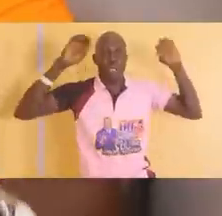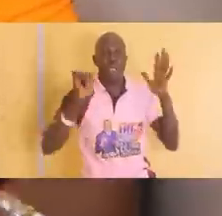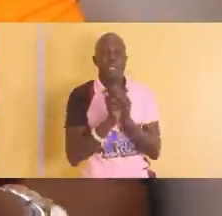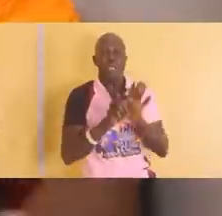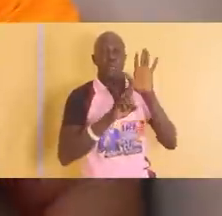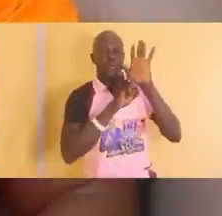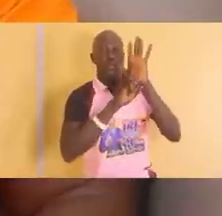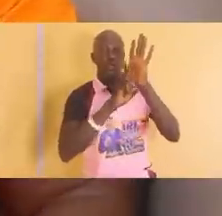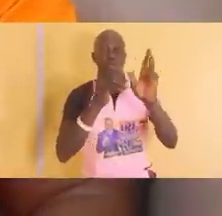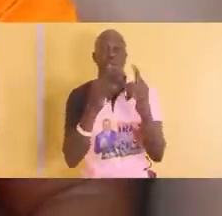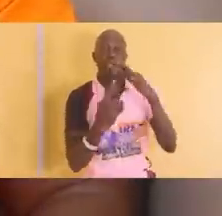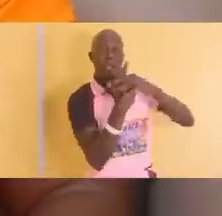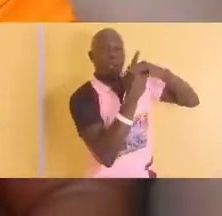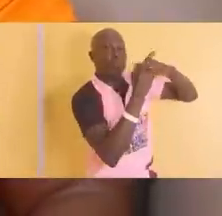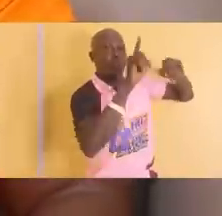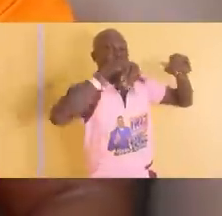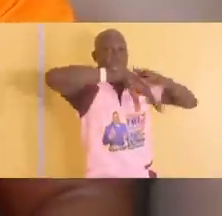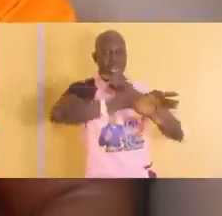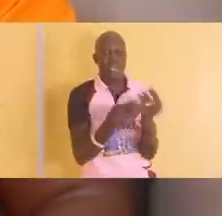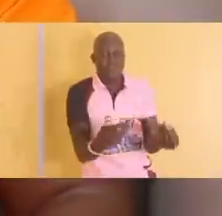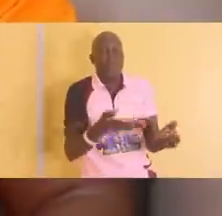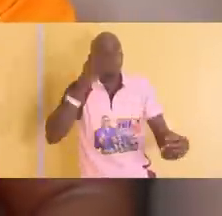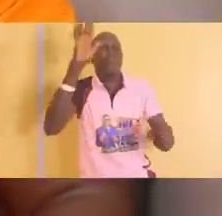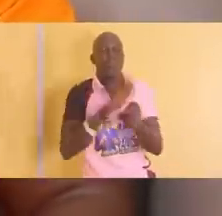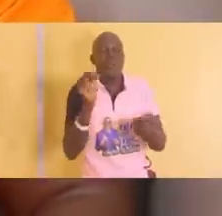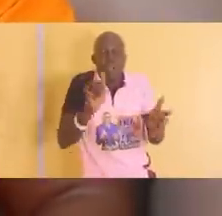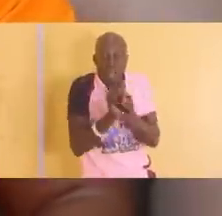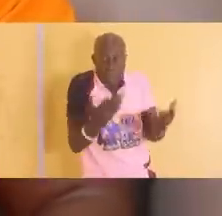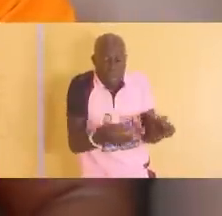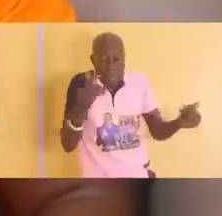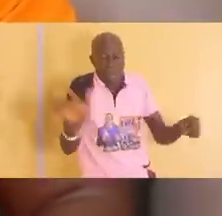they appear in the powerful ground,